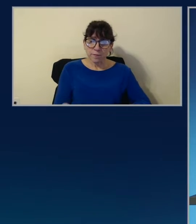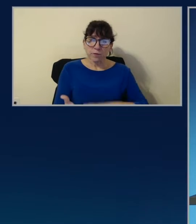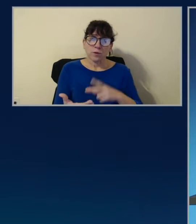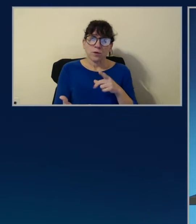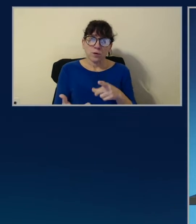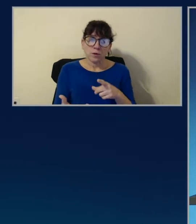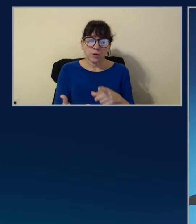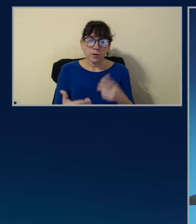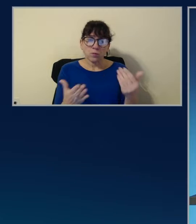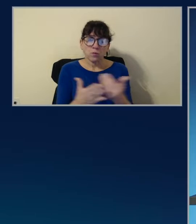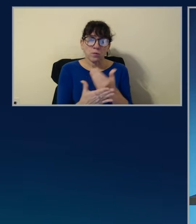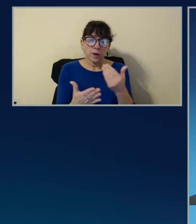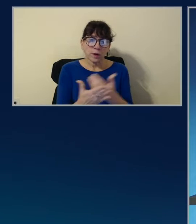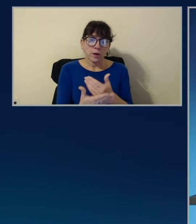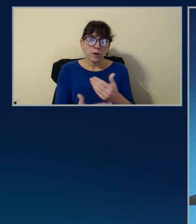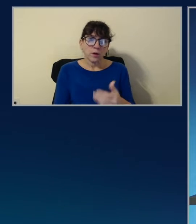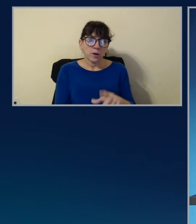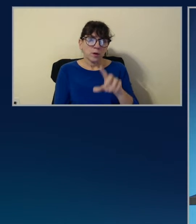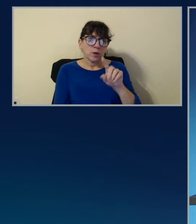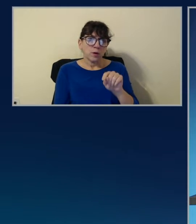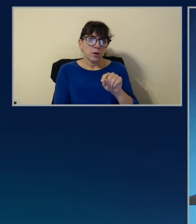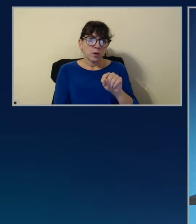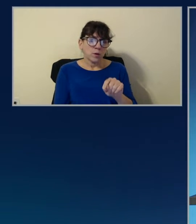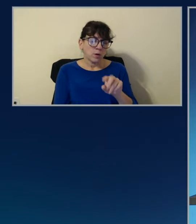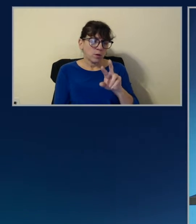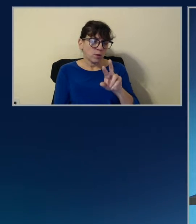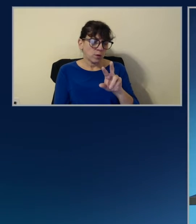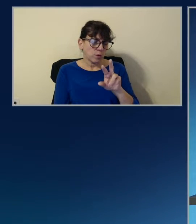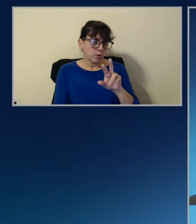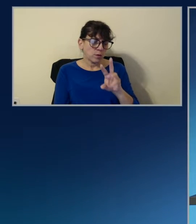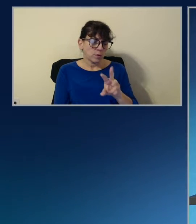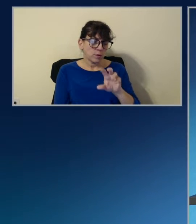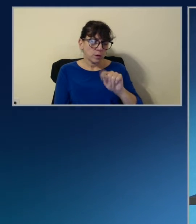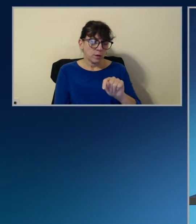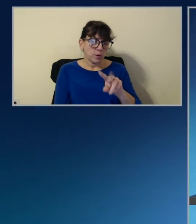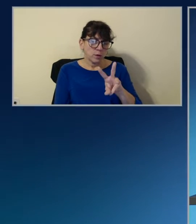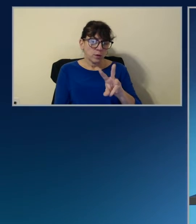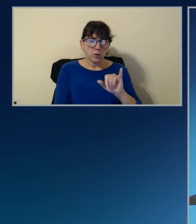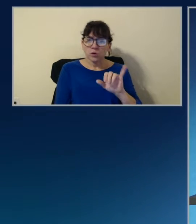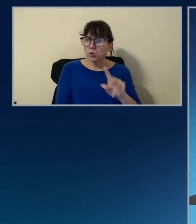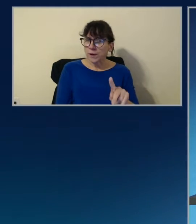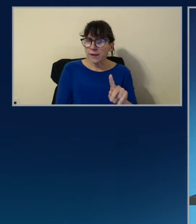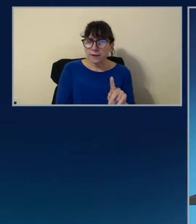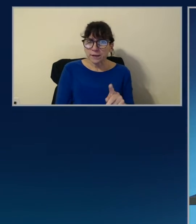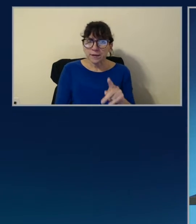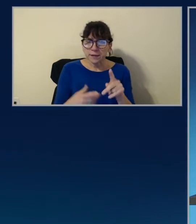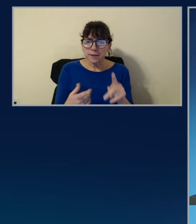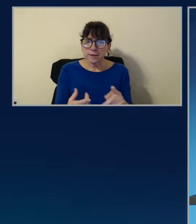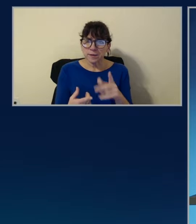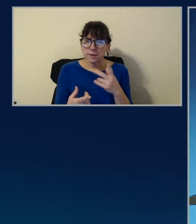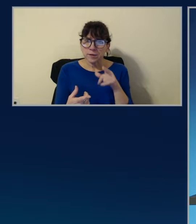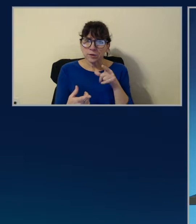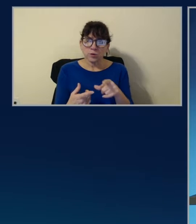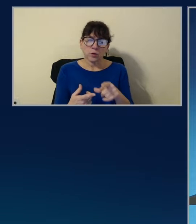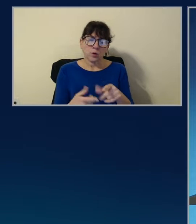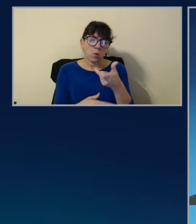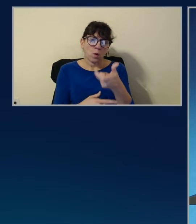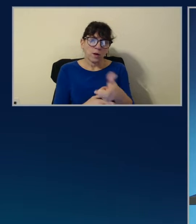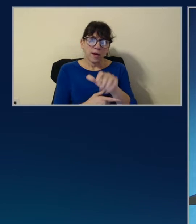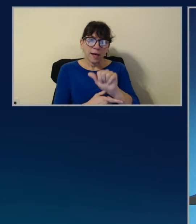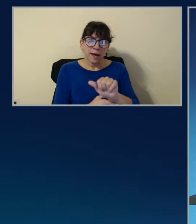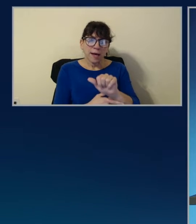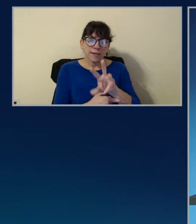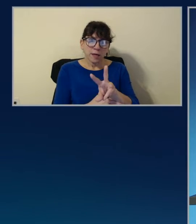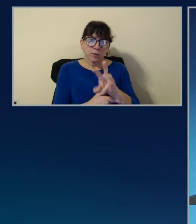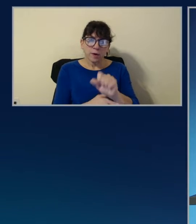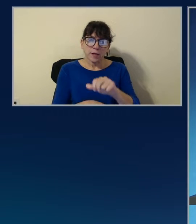brand new Twitch series that is on twitch.tv/AWS Training Live, but you're watching us on AWS OnAir right now.